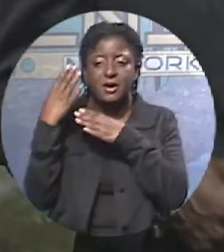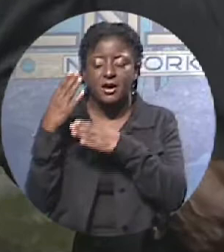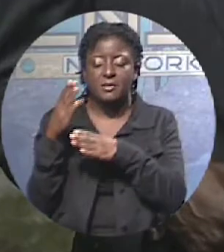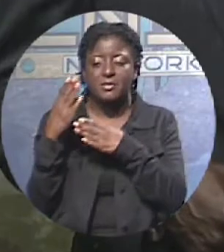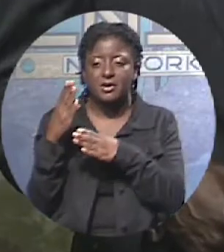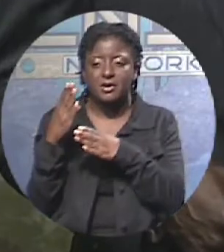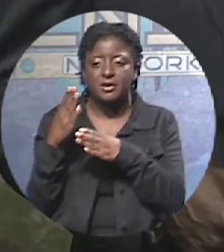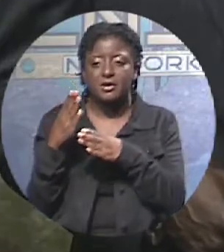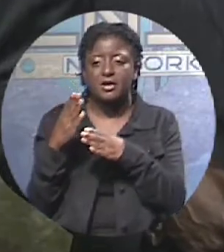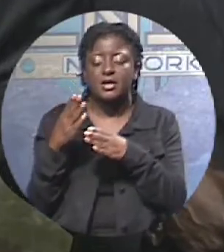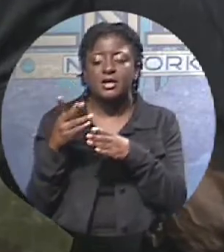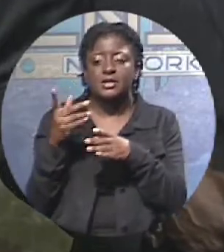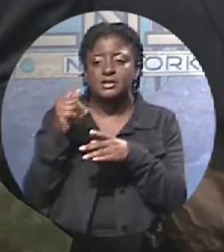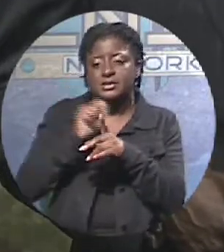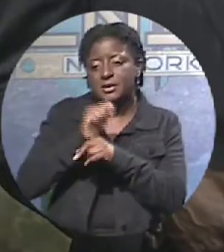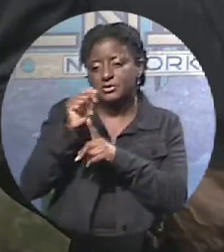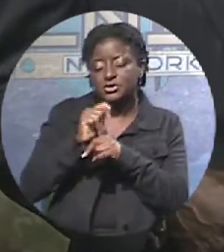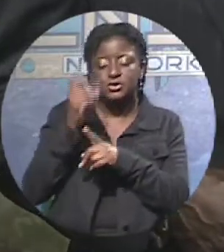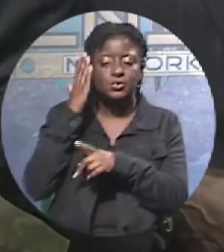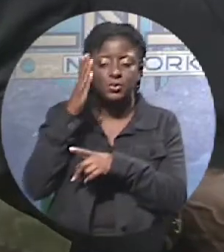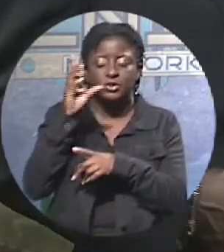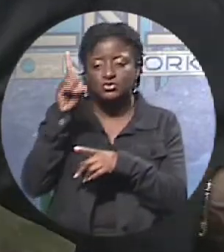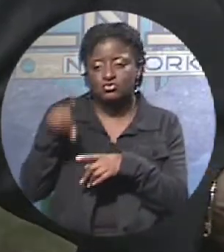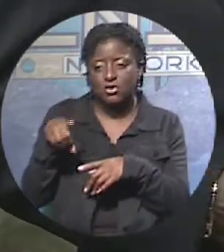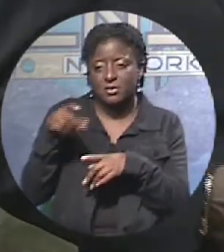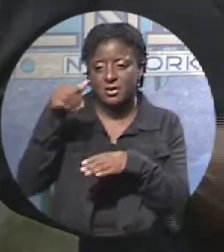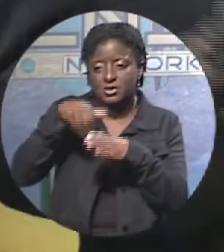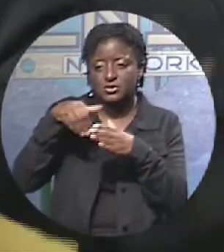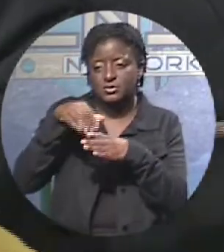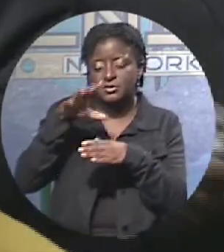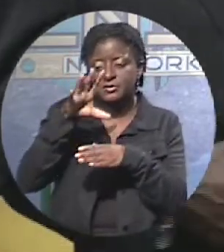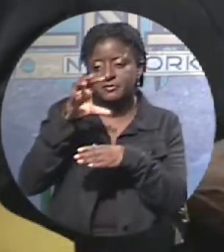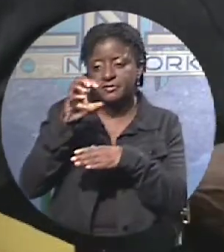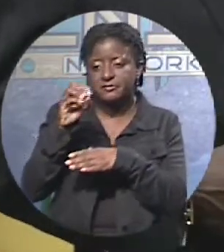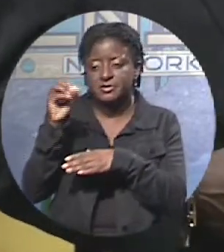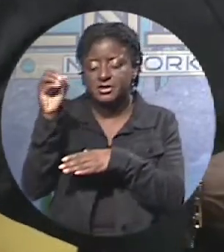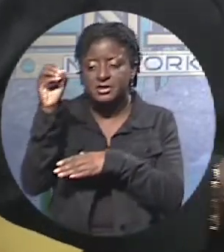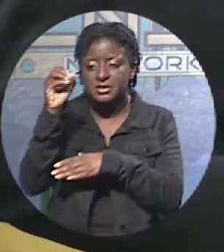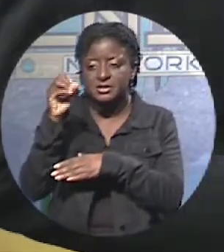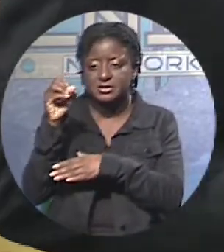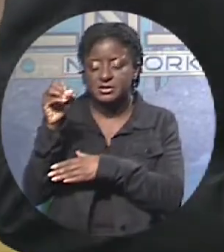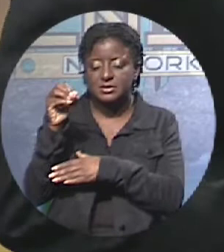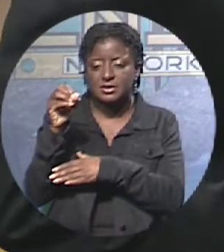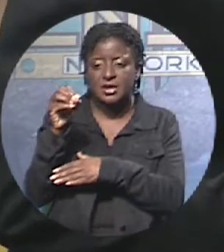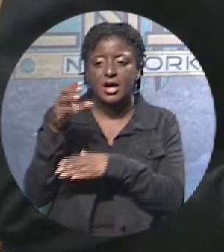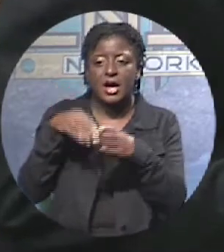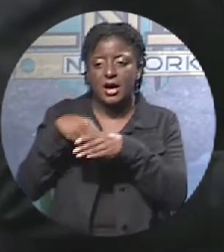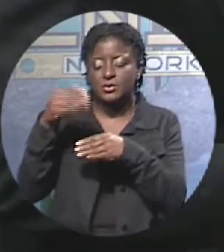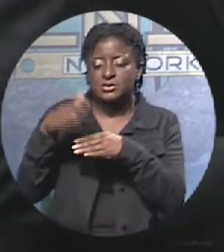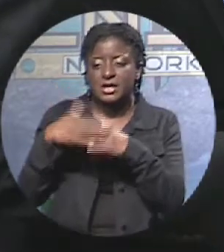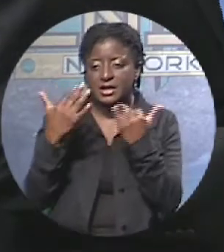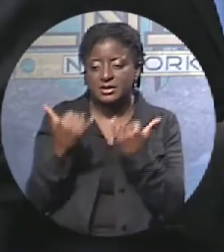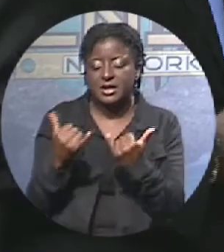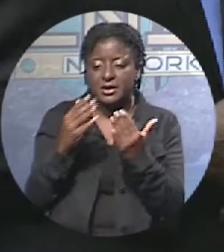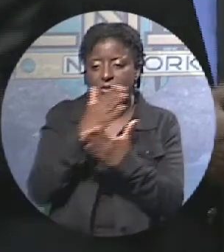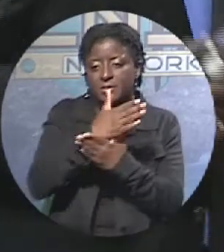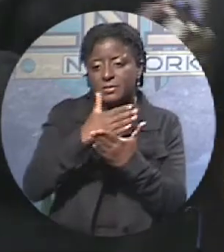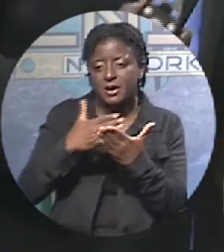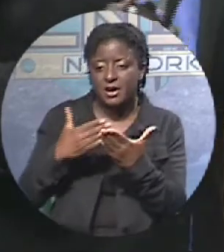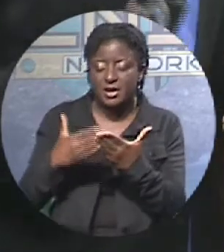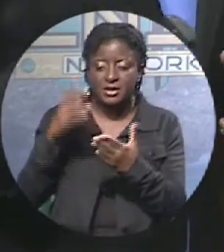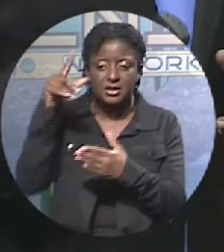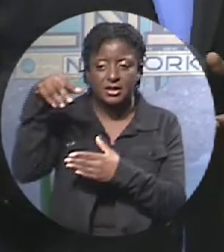see temperatures tumble in the 50s in some parts of the northwest Bahamas tomorrow morning. But outside of our studios just now, we have partly cloudy